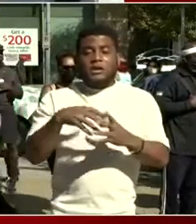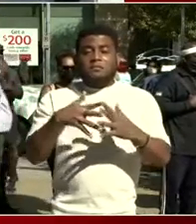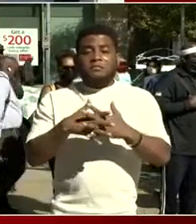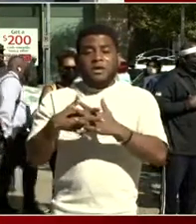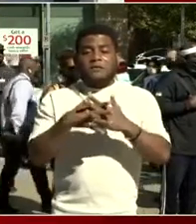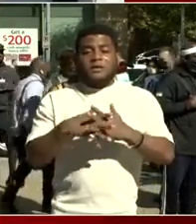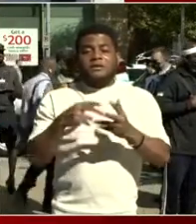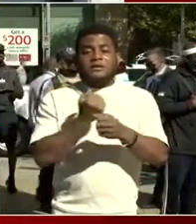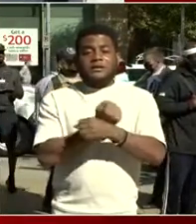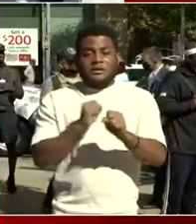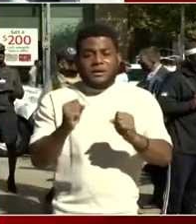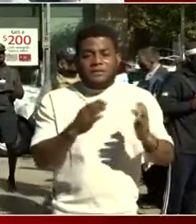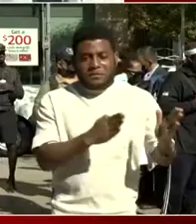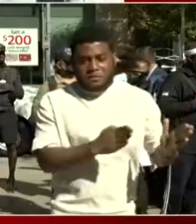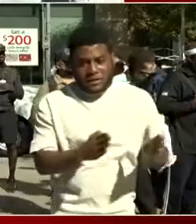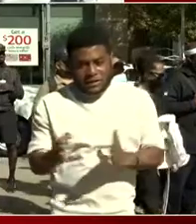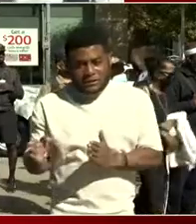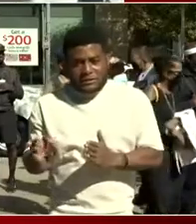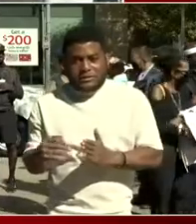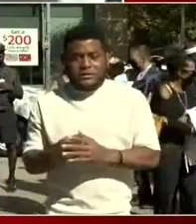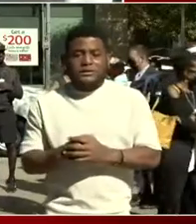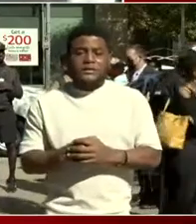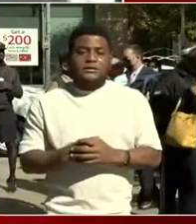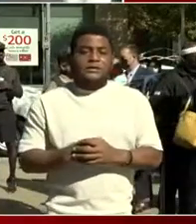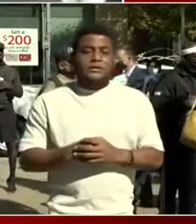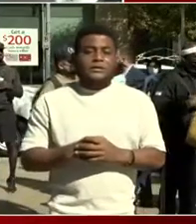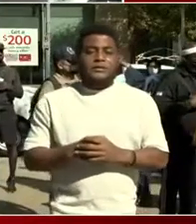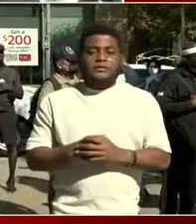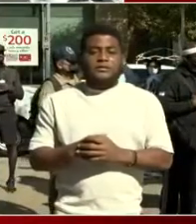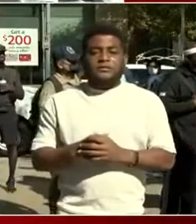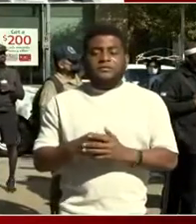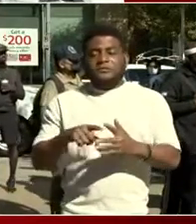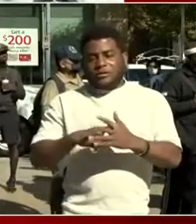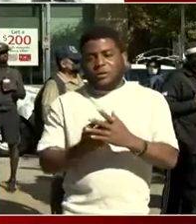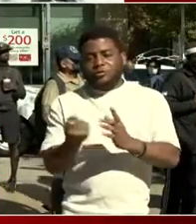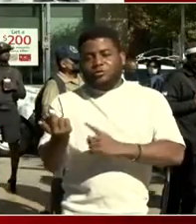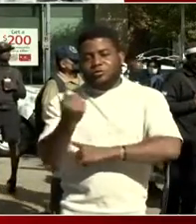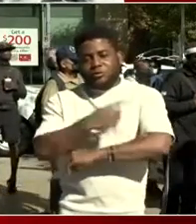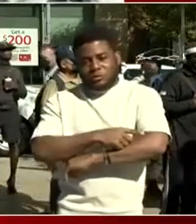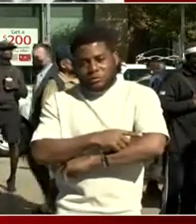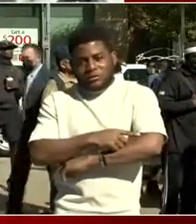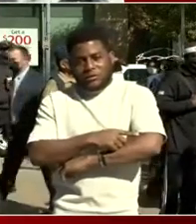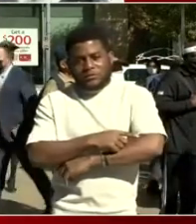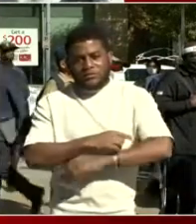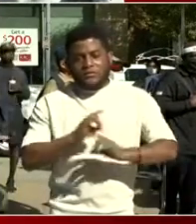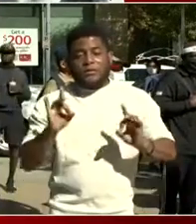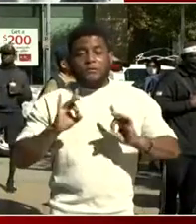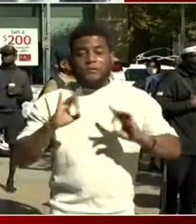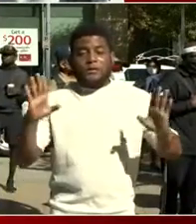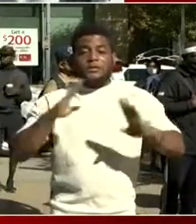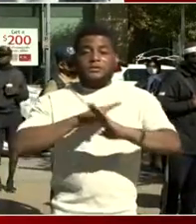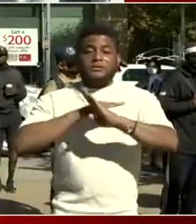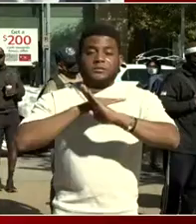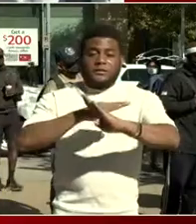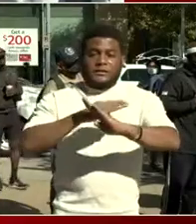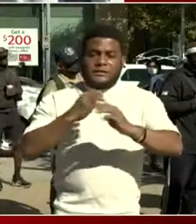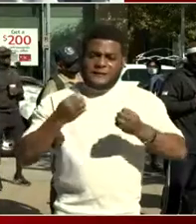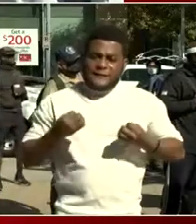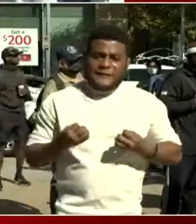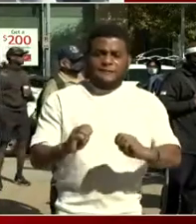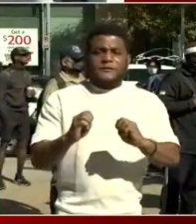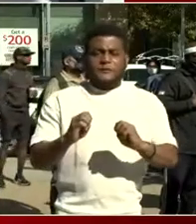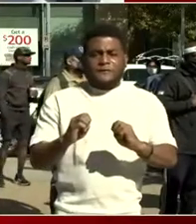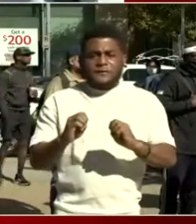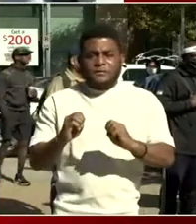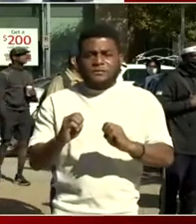into effect today. Aspects of our violence prevention efforts have been significantly enhanced